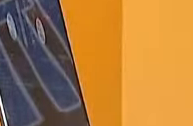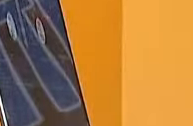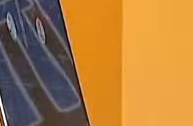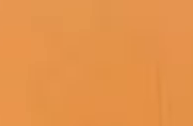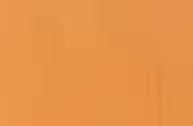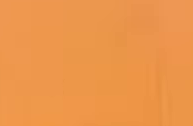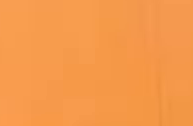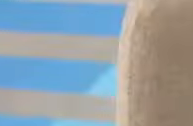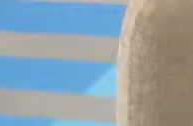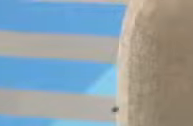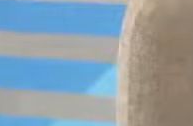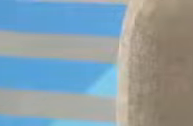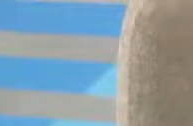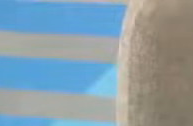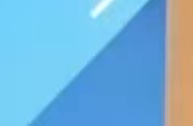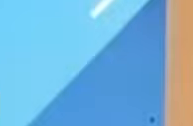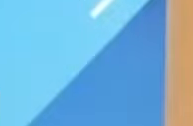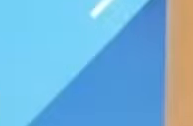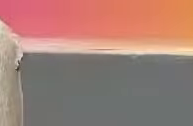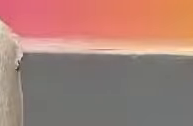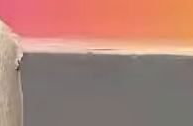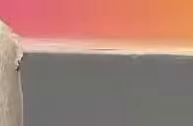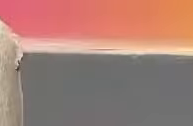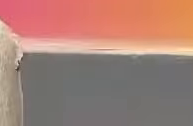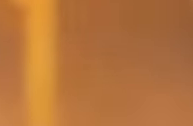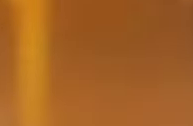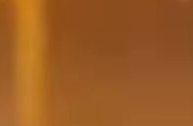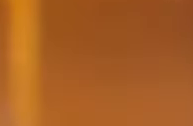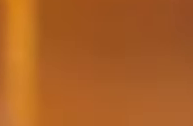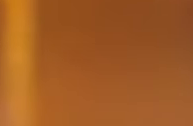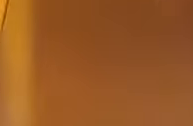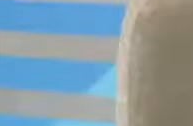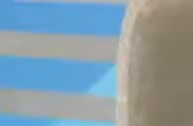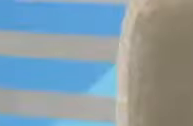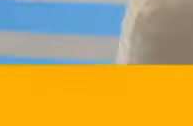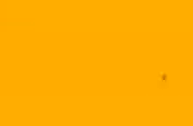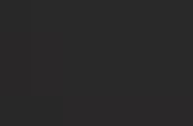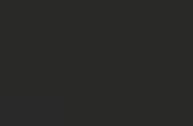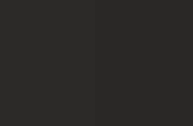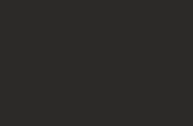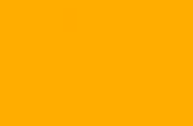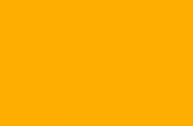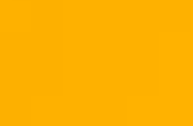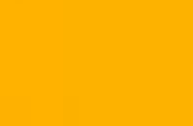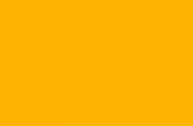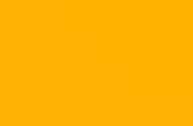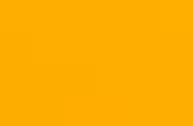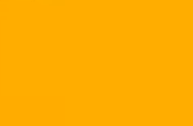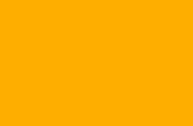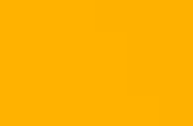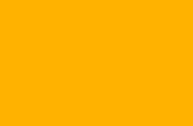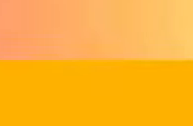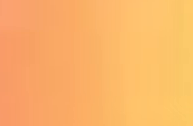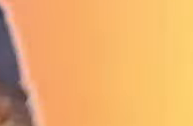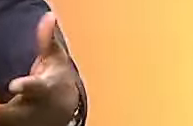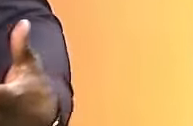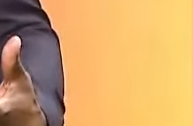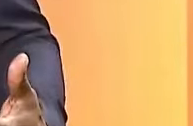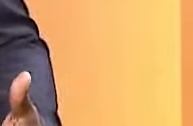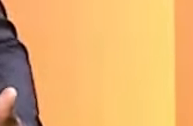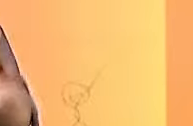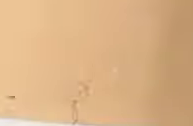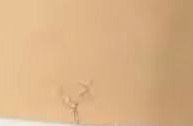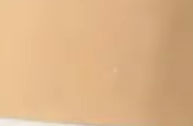Good morning. Good morning. Good morning, Kenya. Wake up with Good Morning Kenya, the morning show that's got it all. We dive